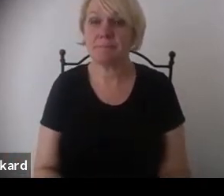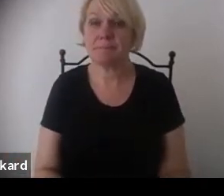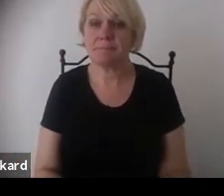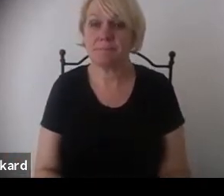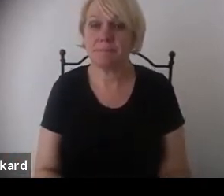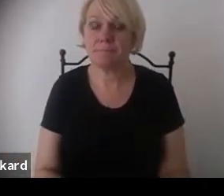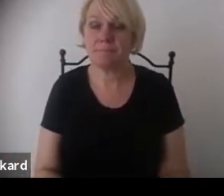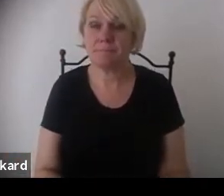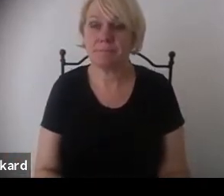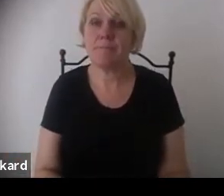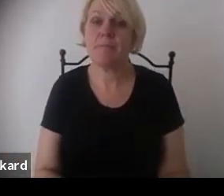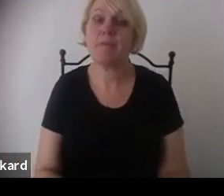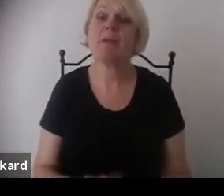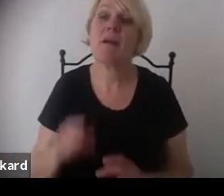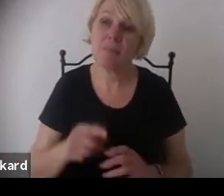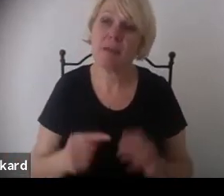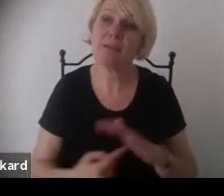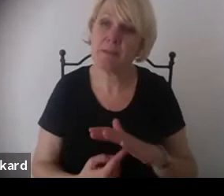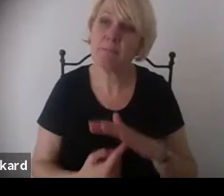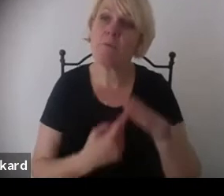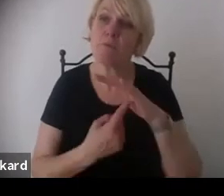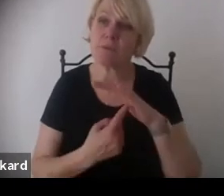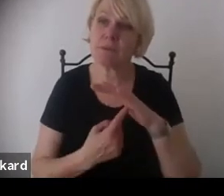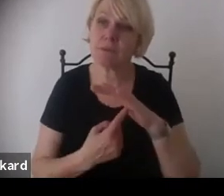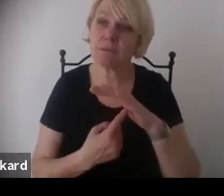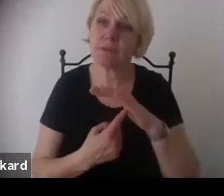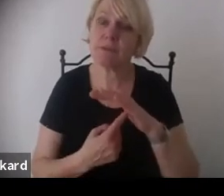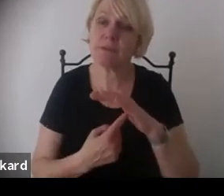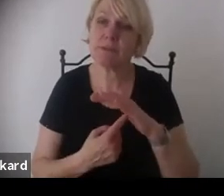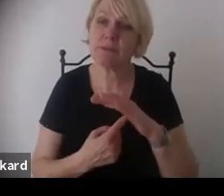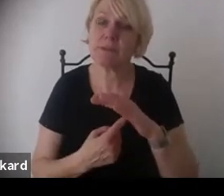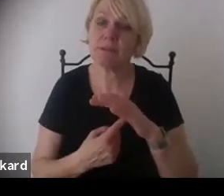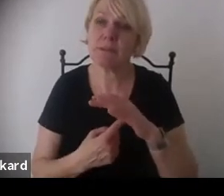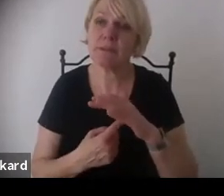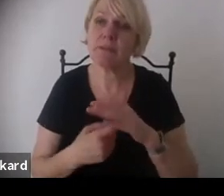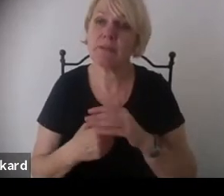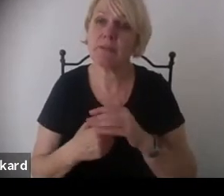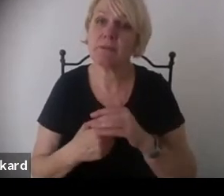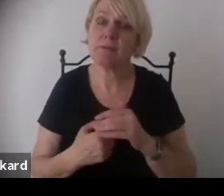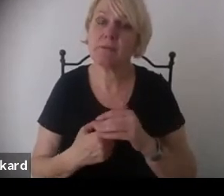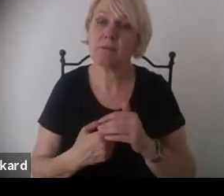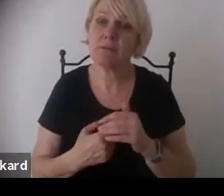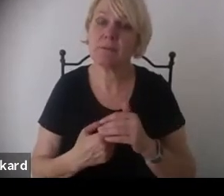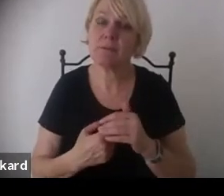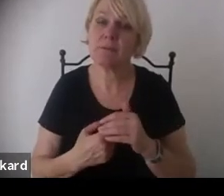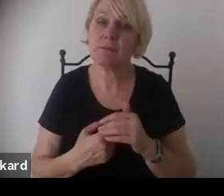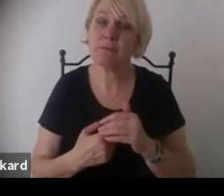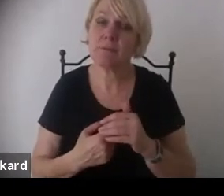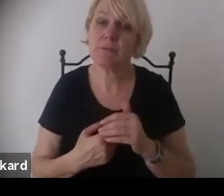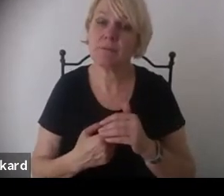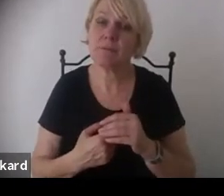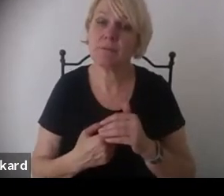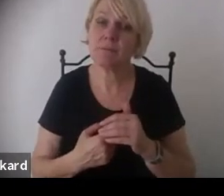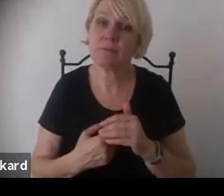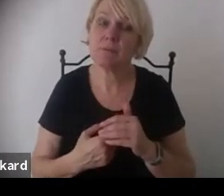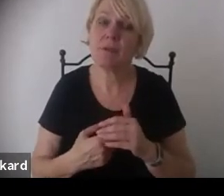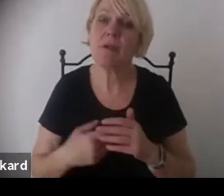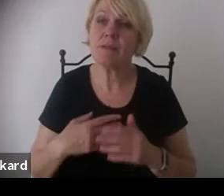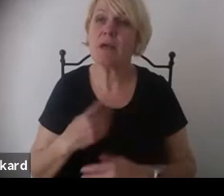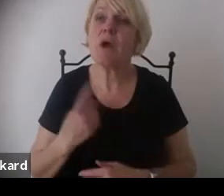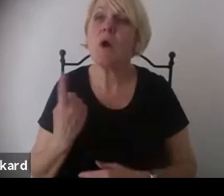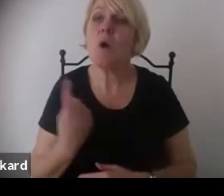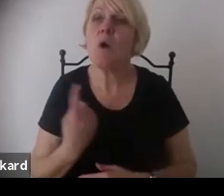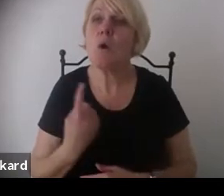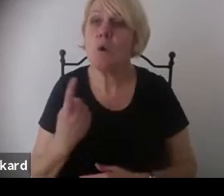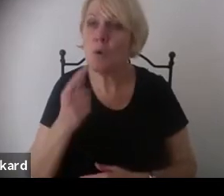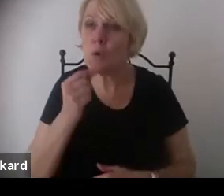mental health, but actually, we can all maybe think about how, who might be a point of support for us that